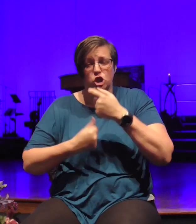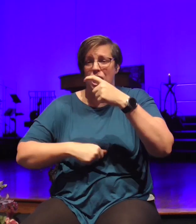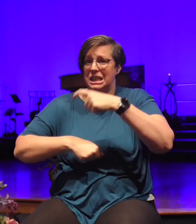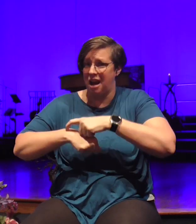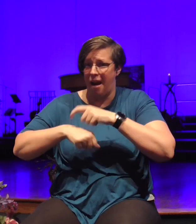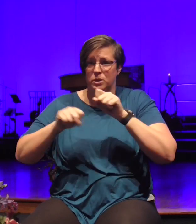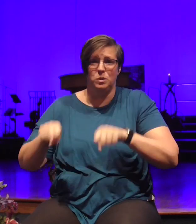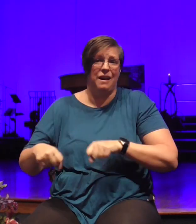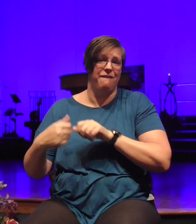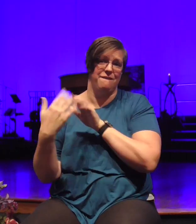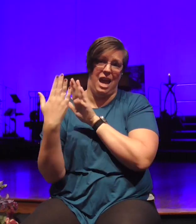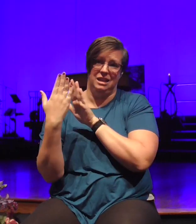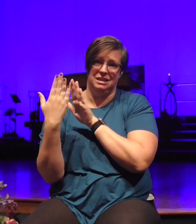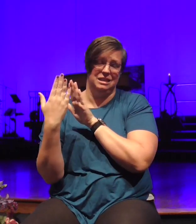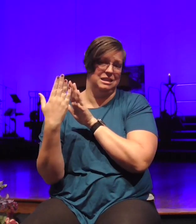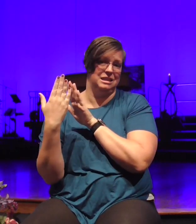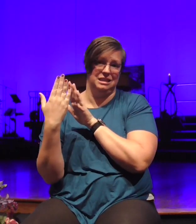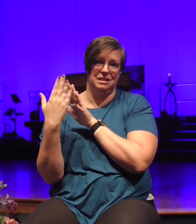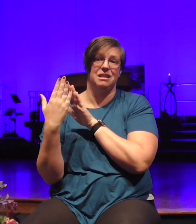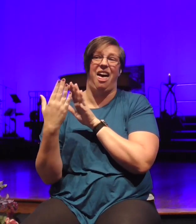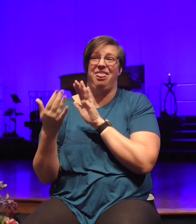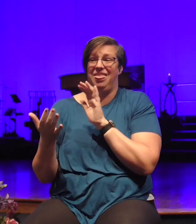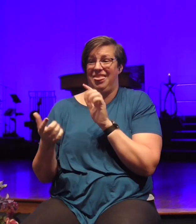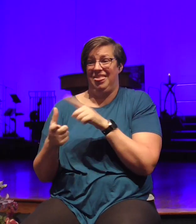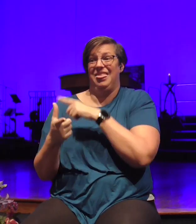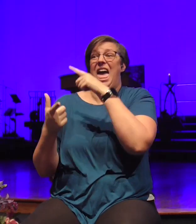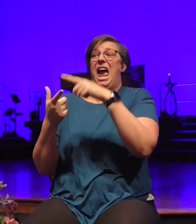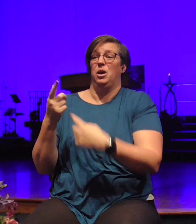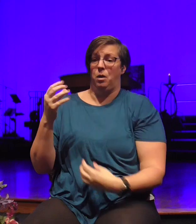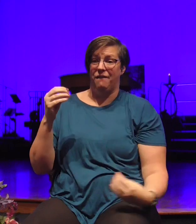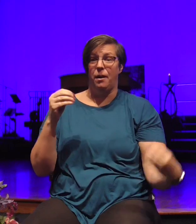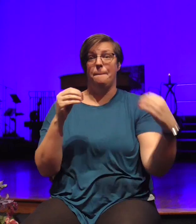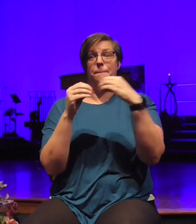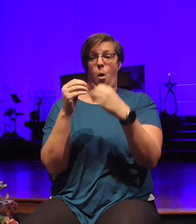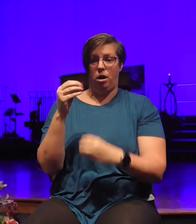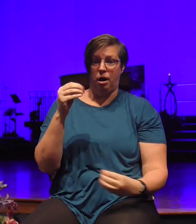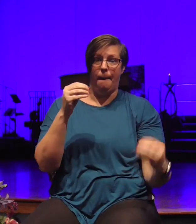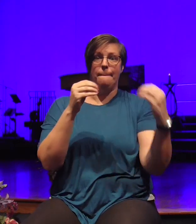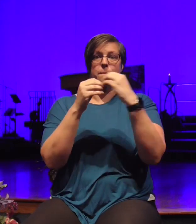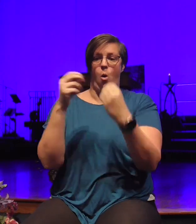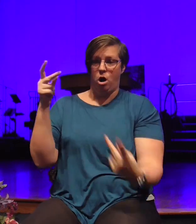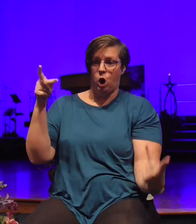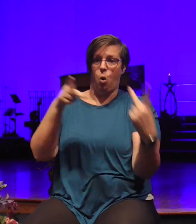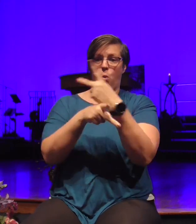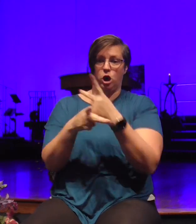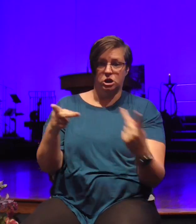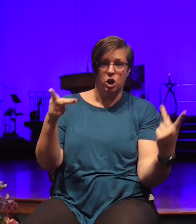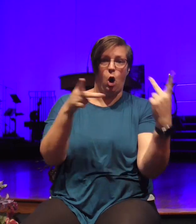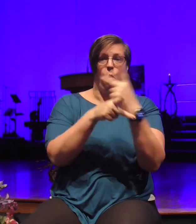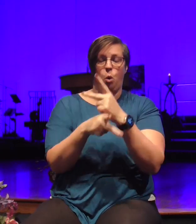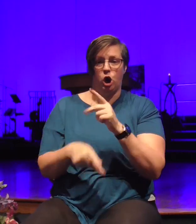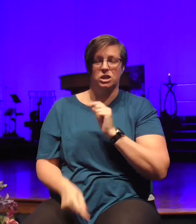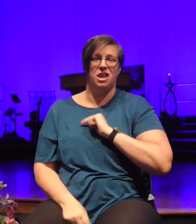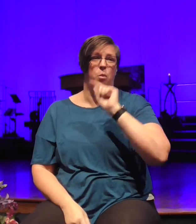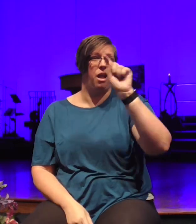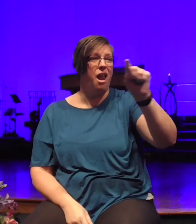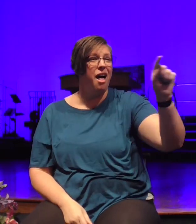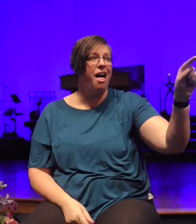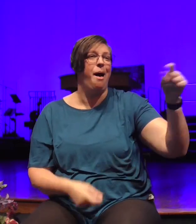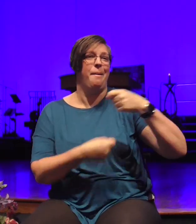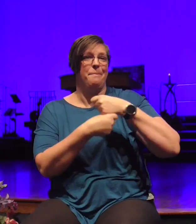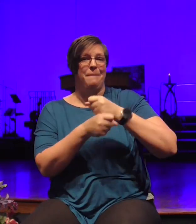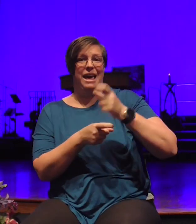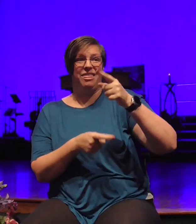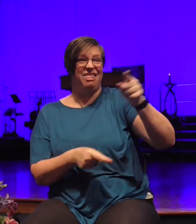could face. We then are even more tempted to make other things our God. We're tempted to